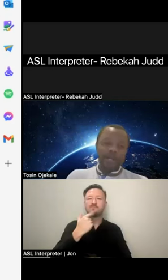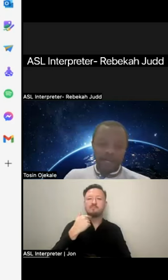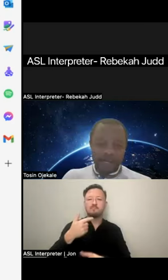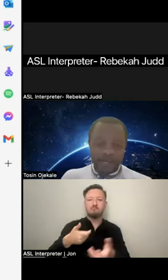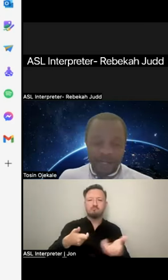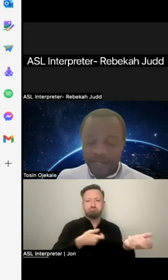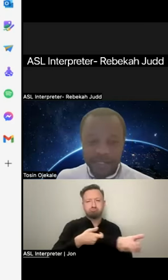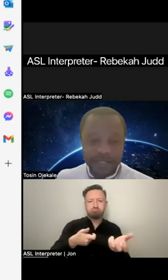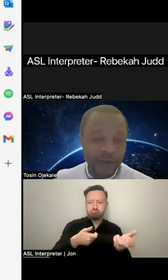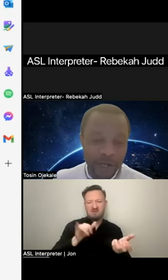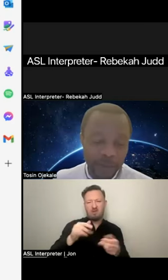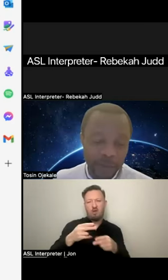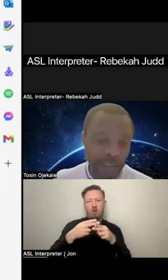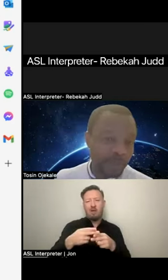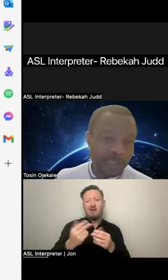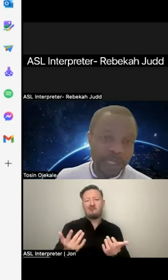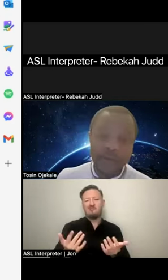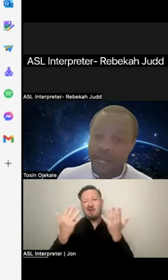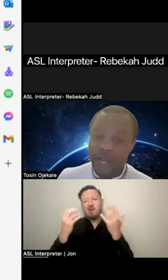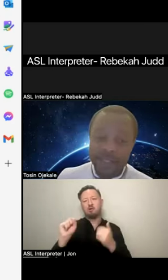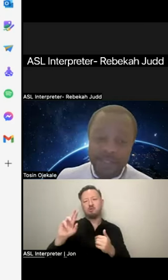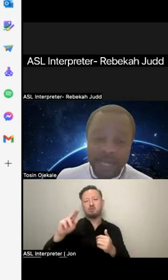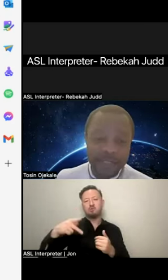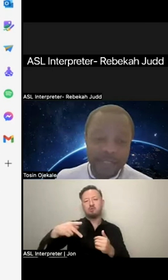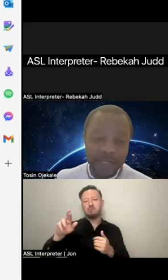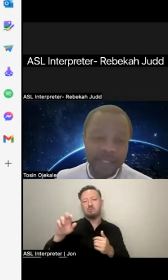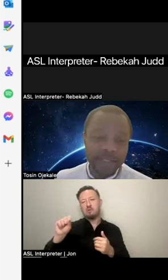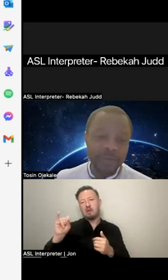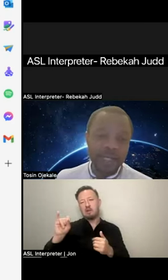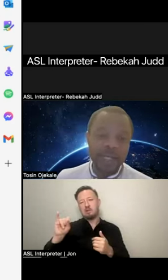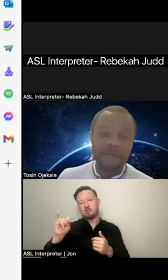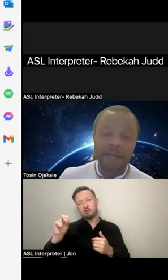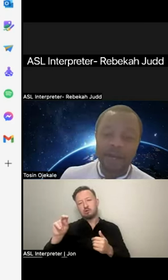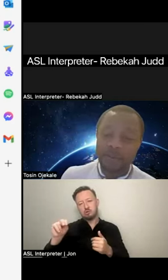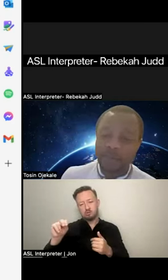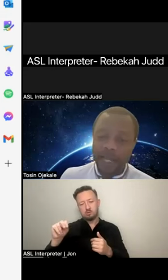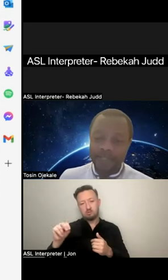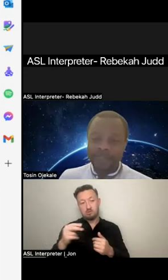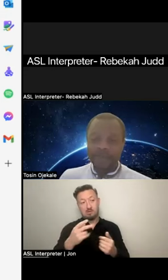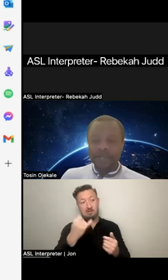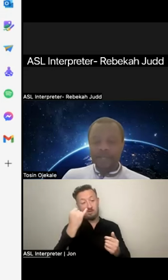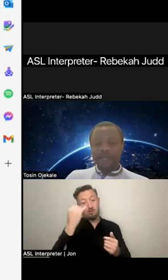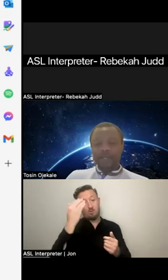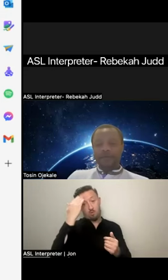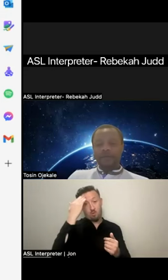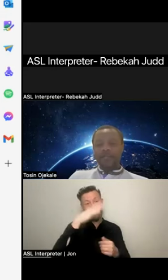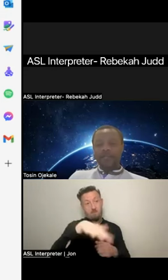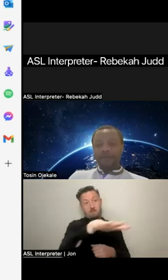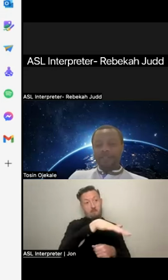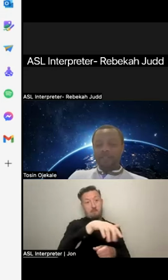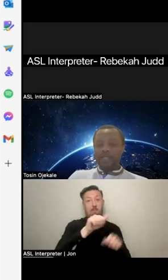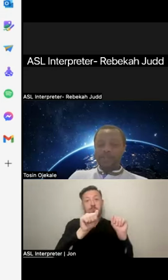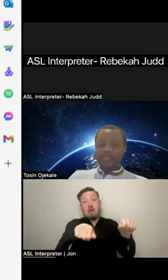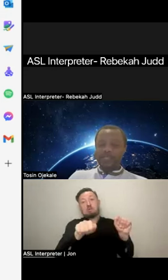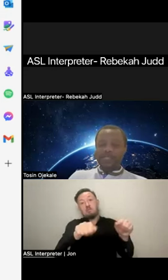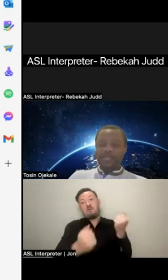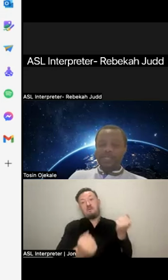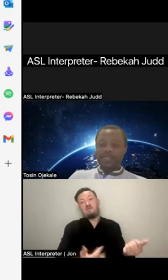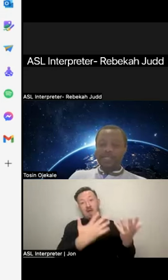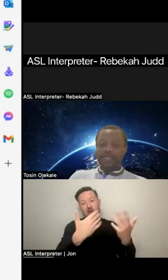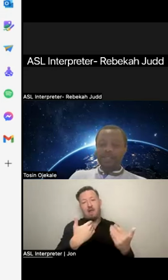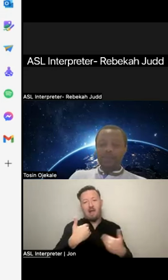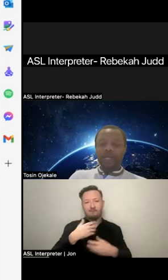suppressor. It's very common in most areas that where they are fire compliant. Okay, so fire suppression methods in